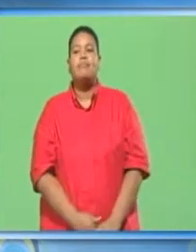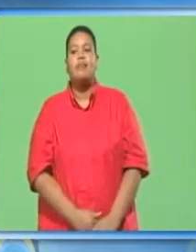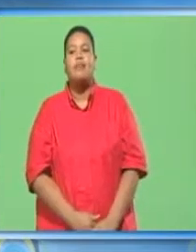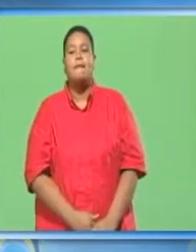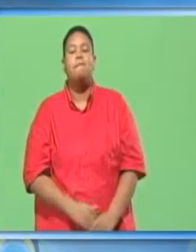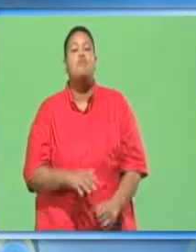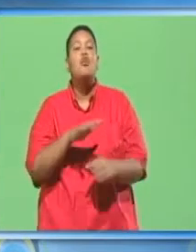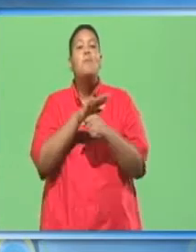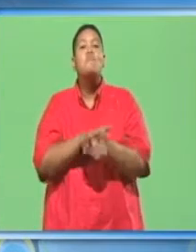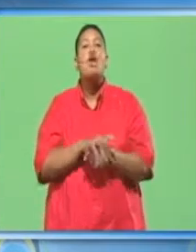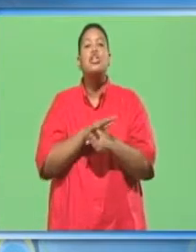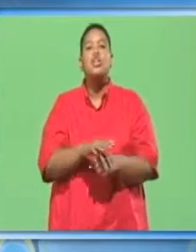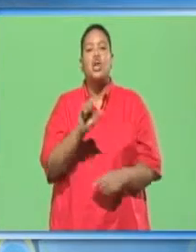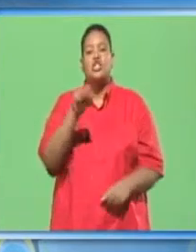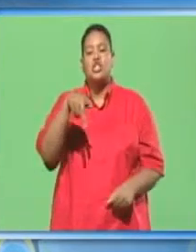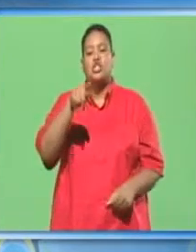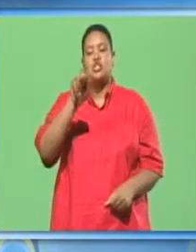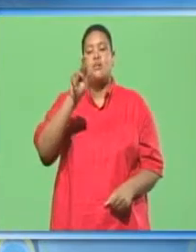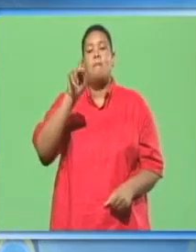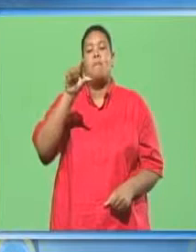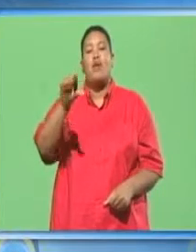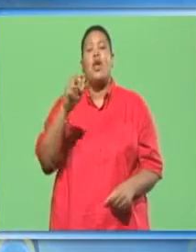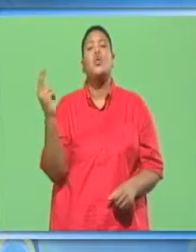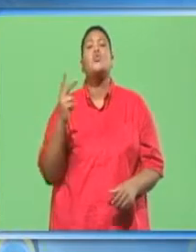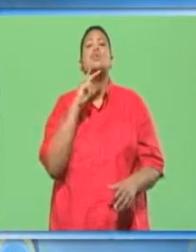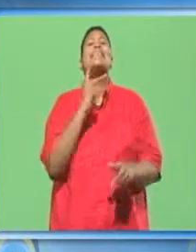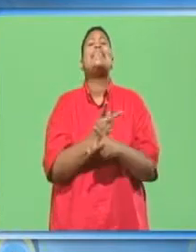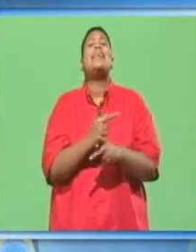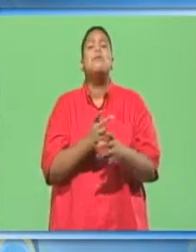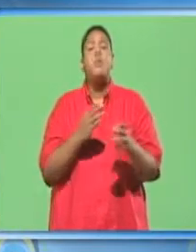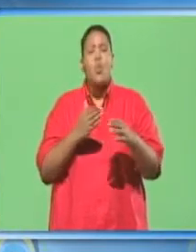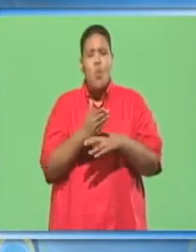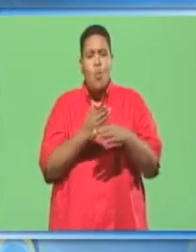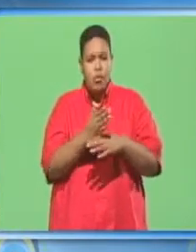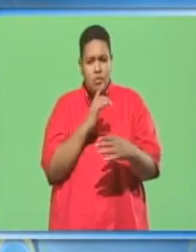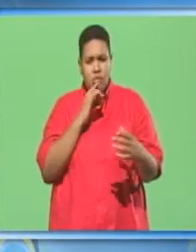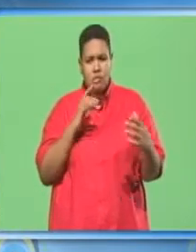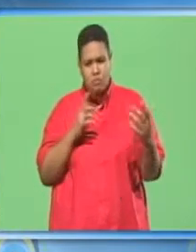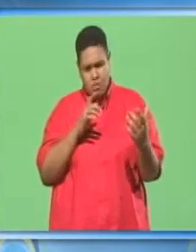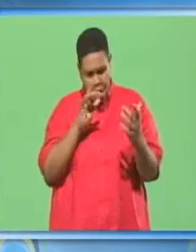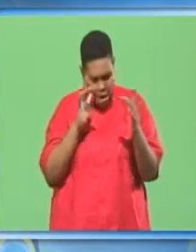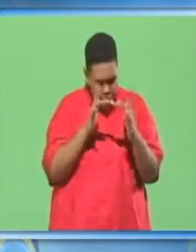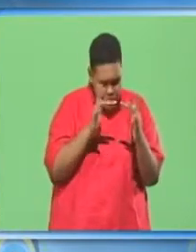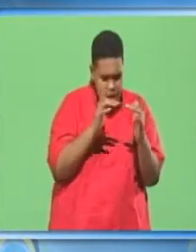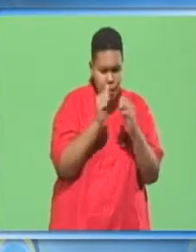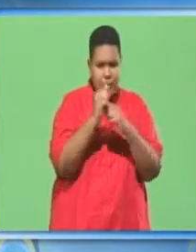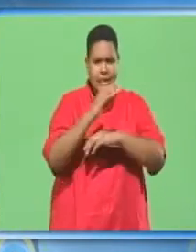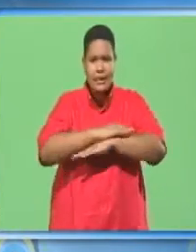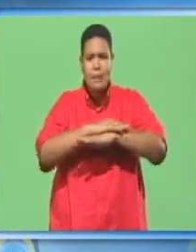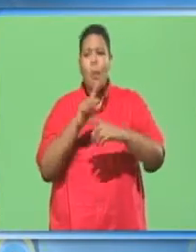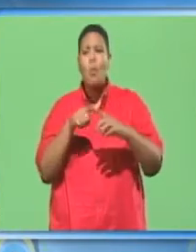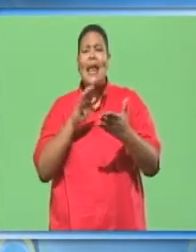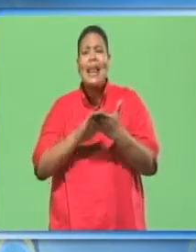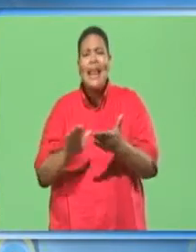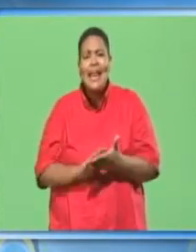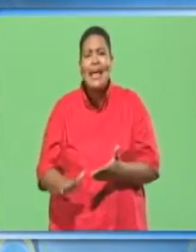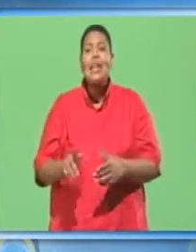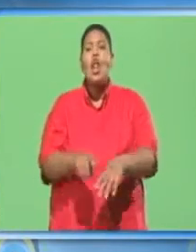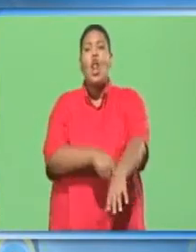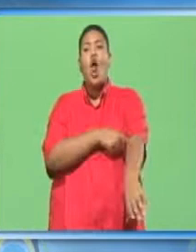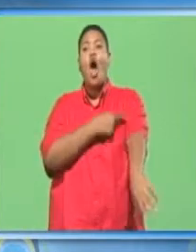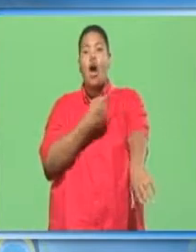Pressure springs. These are used to keep the wood in contact with the table when planing long lengths or cutting